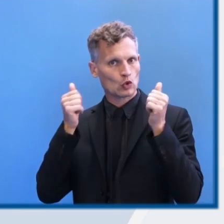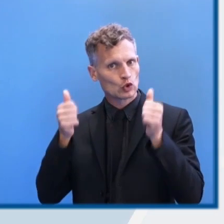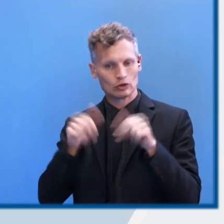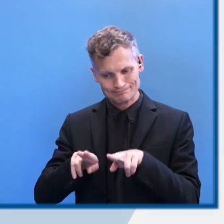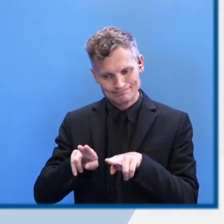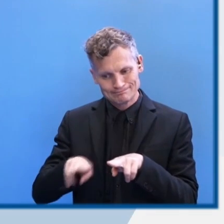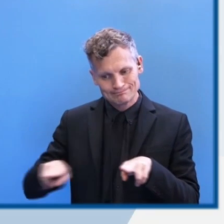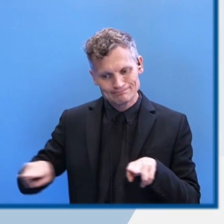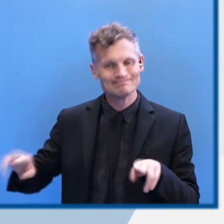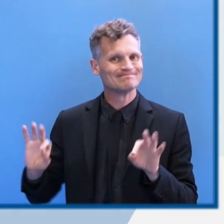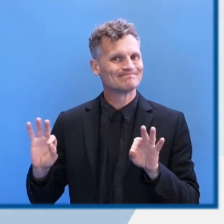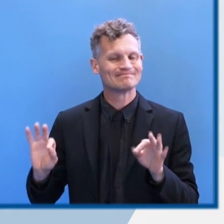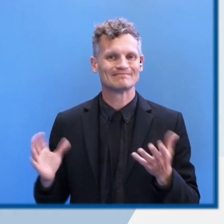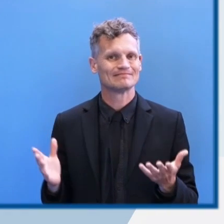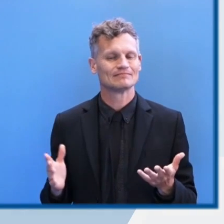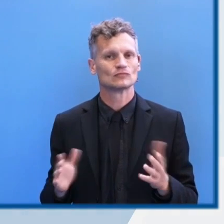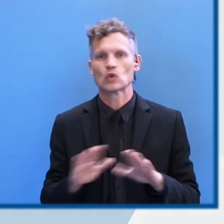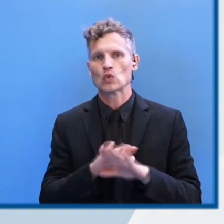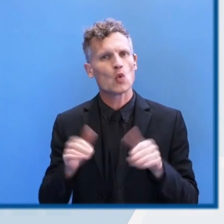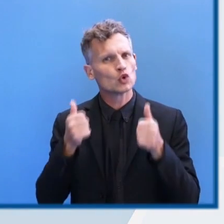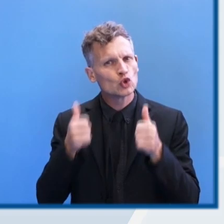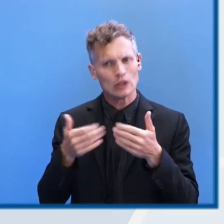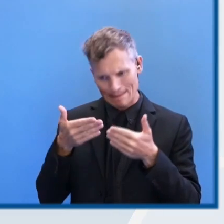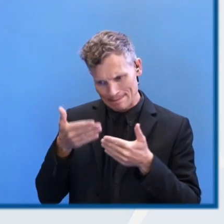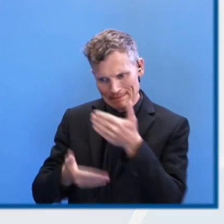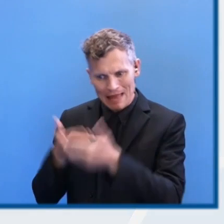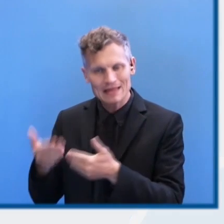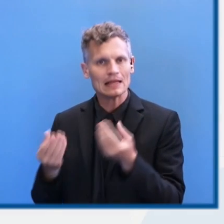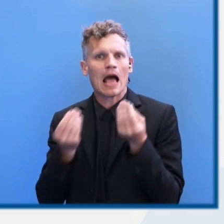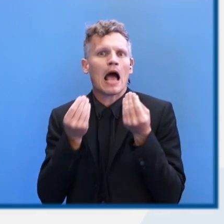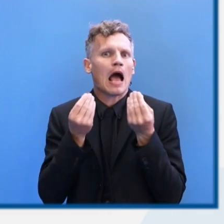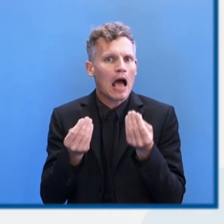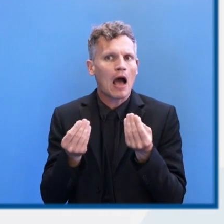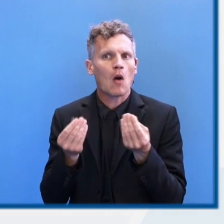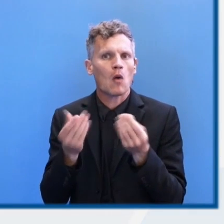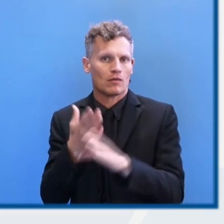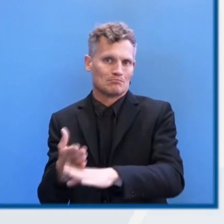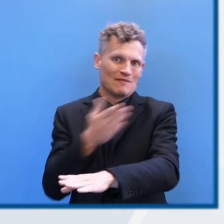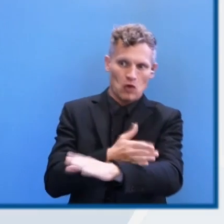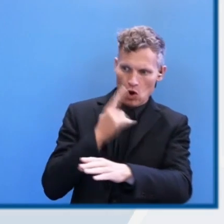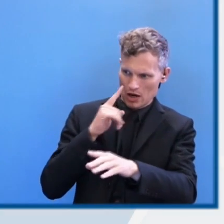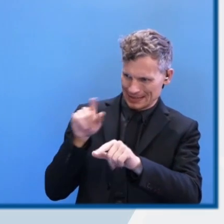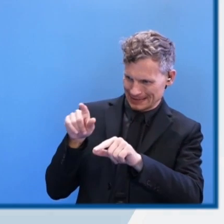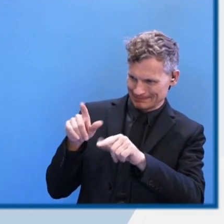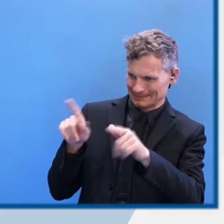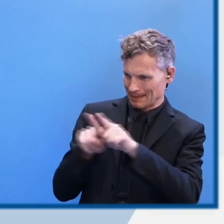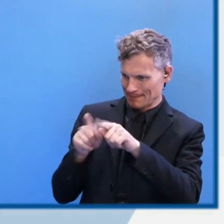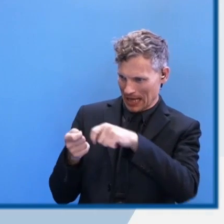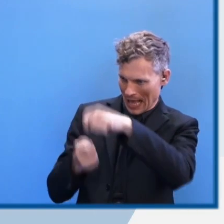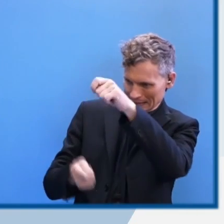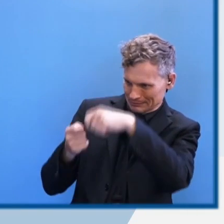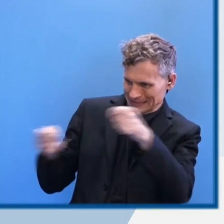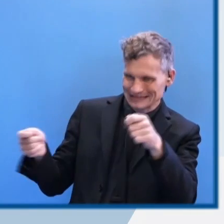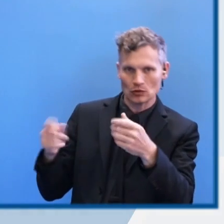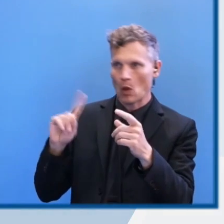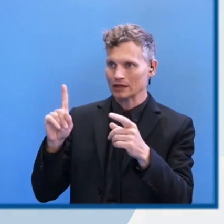don't have very good methods, very established methods for systemic risk assessments yet. There are